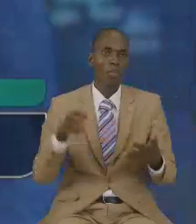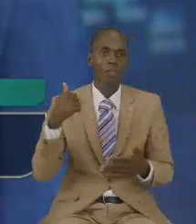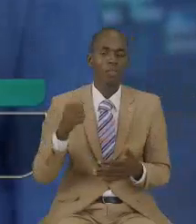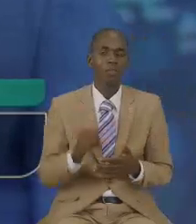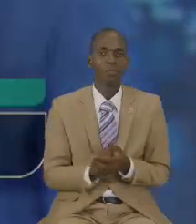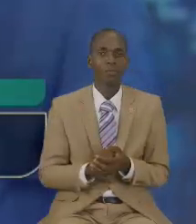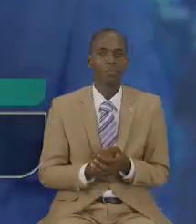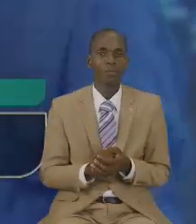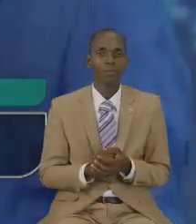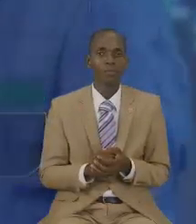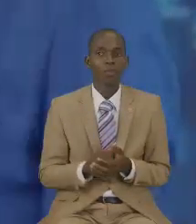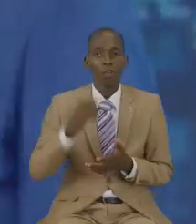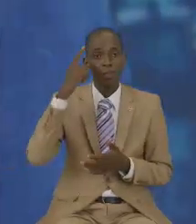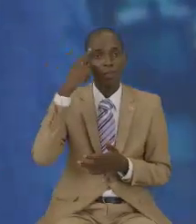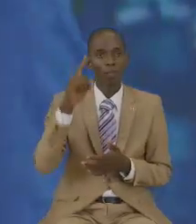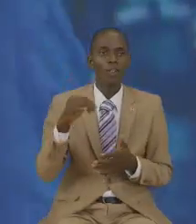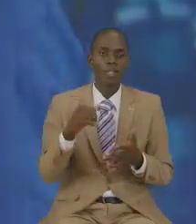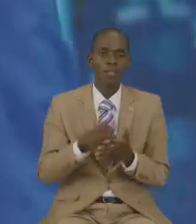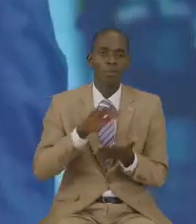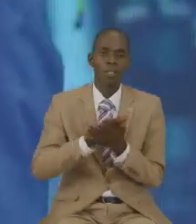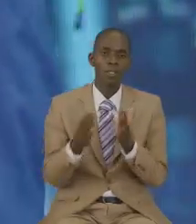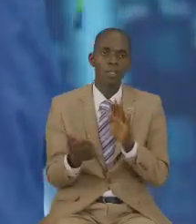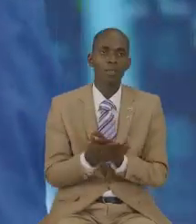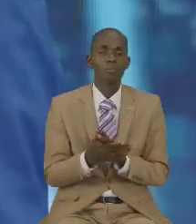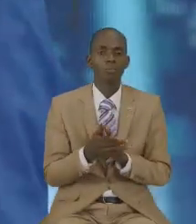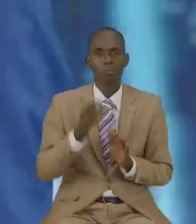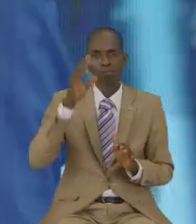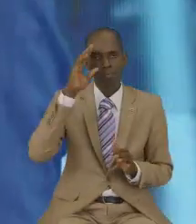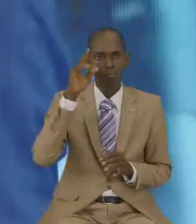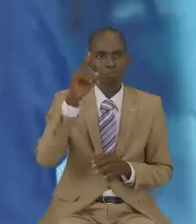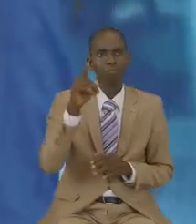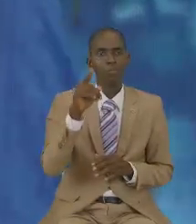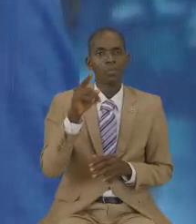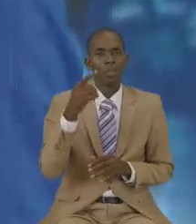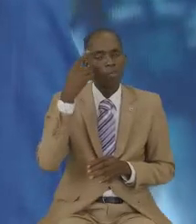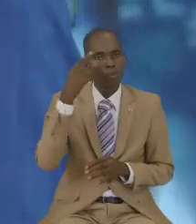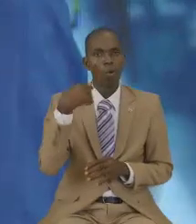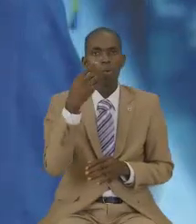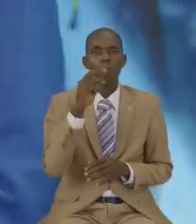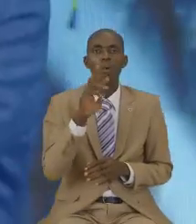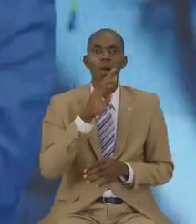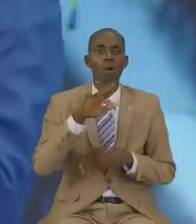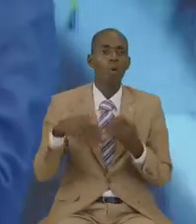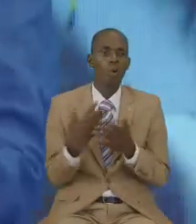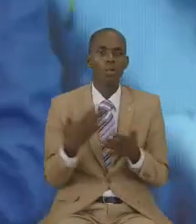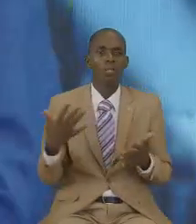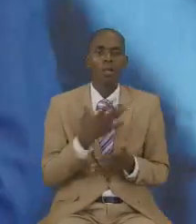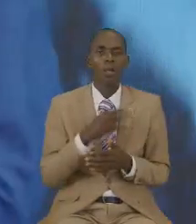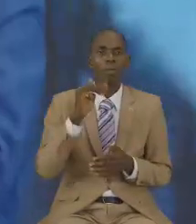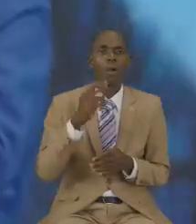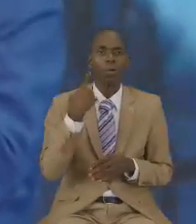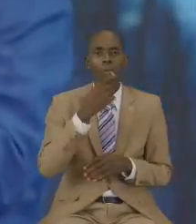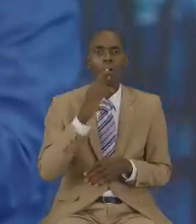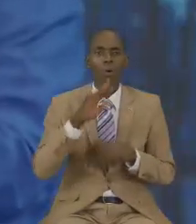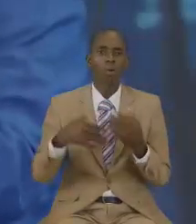10. It says, for it became him for whom are all things, and by whom are